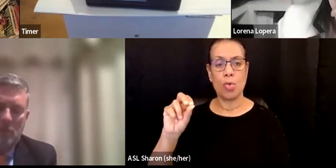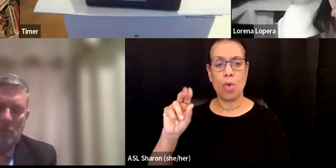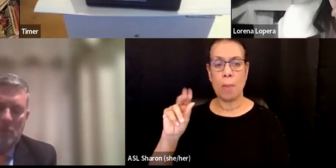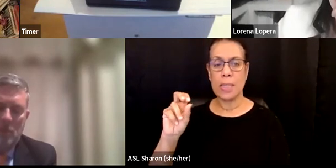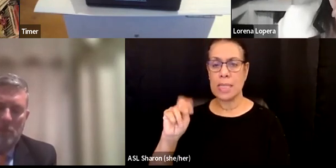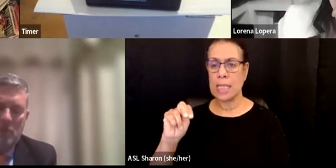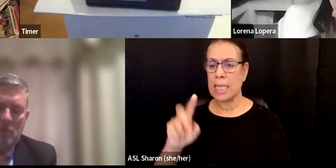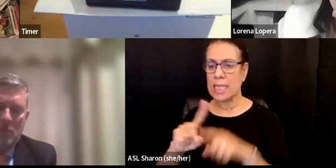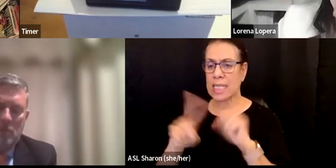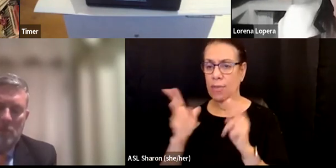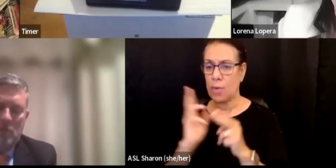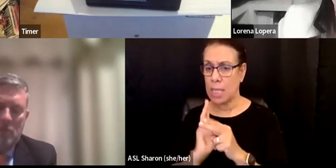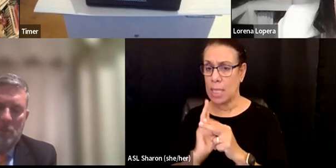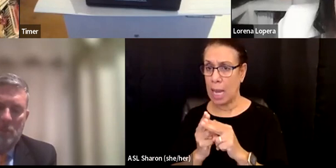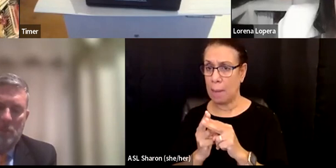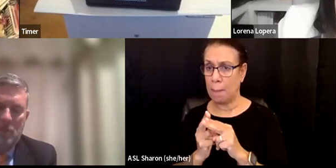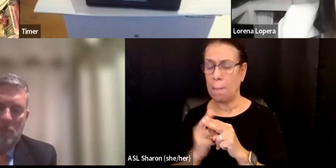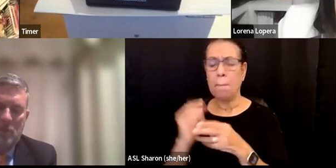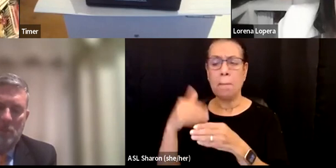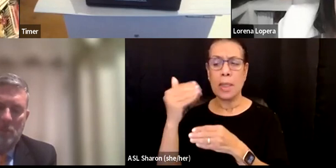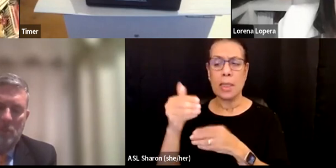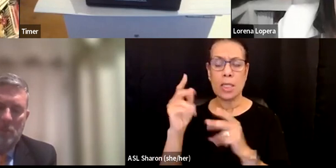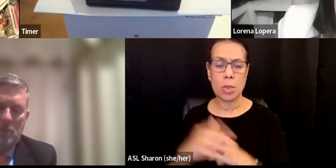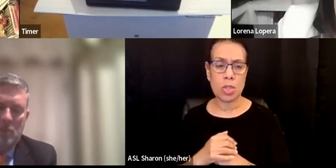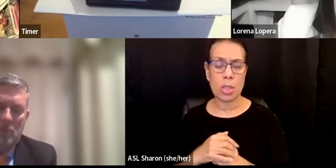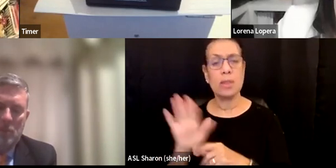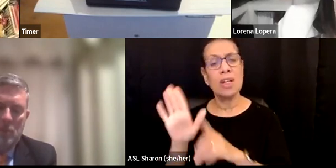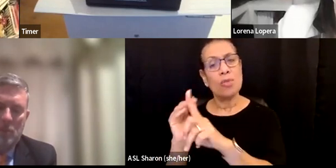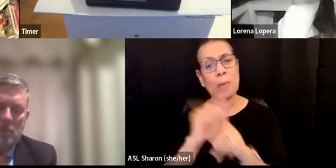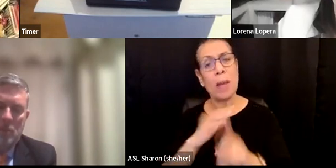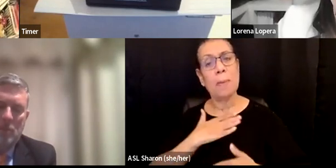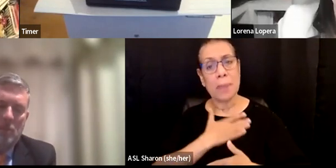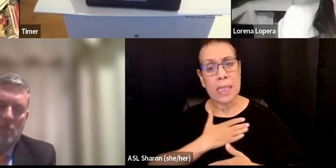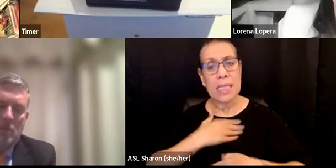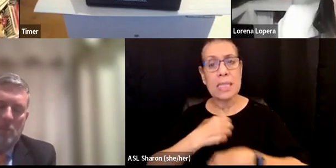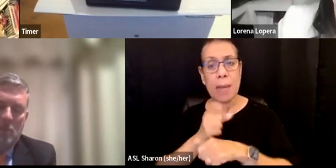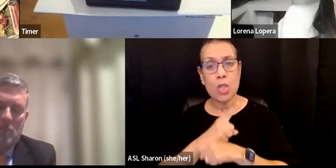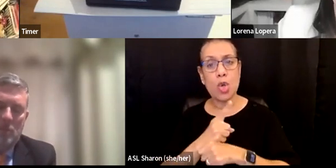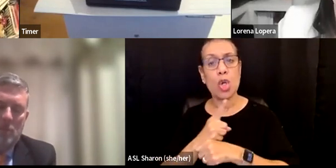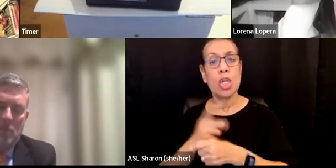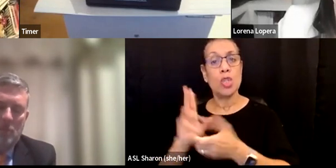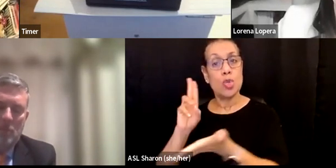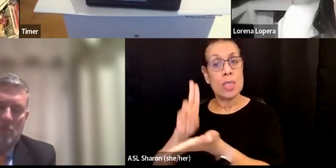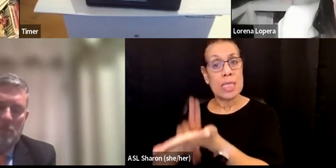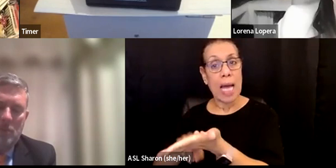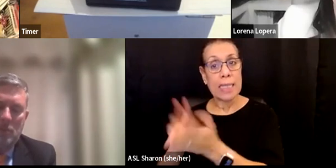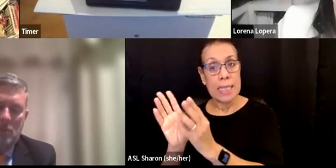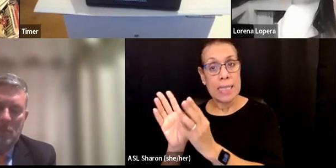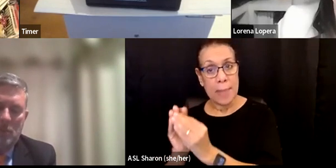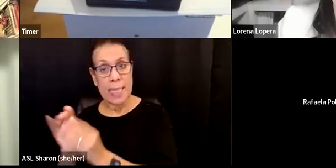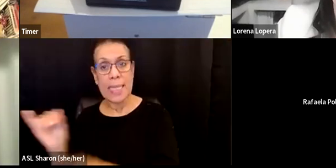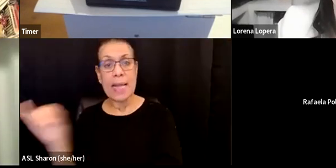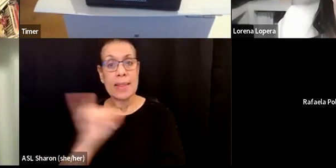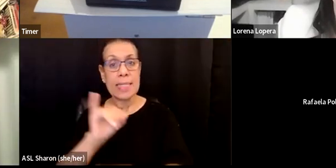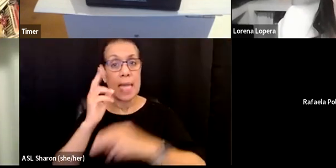um so you'll be our next speaker a friendly reminder if everyone could please make sure you're signed into the meeting under the same name